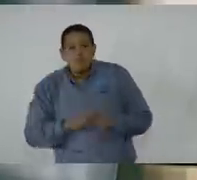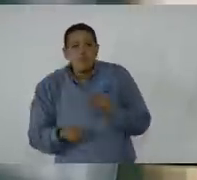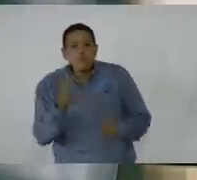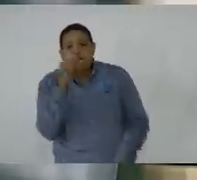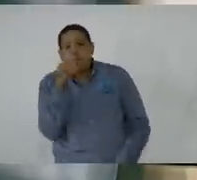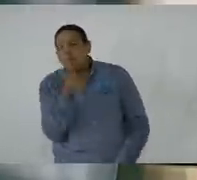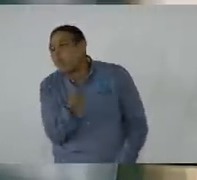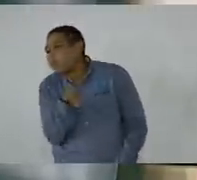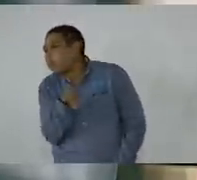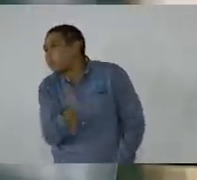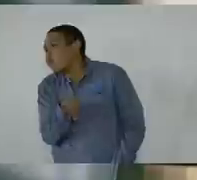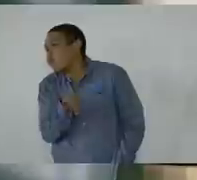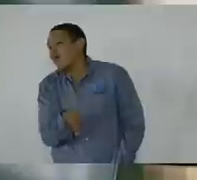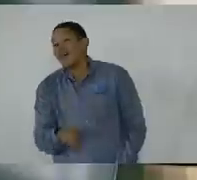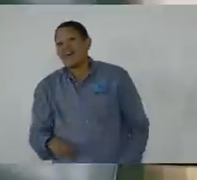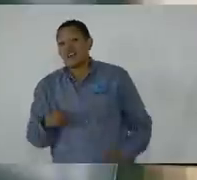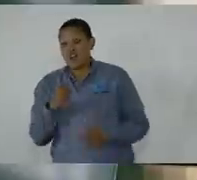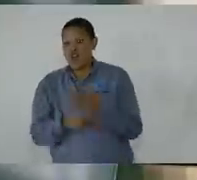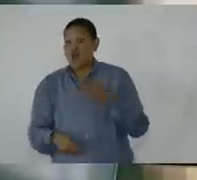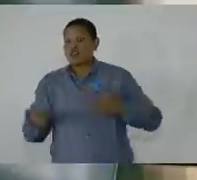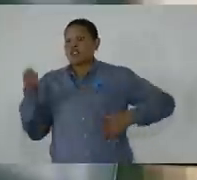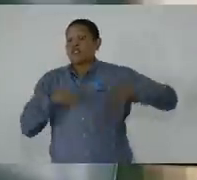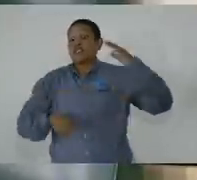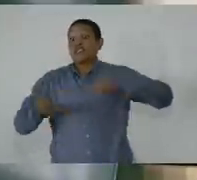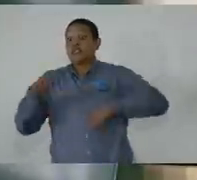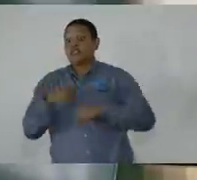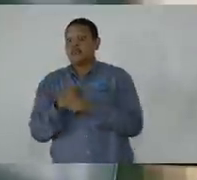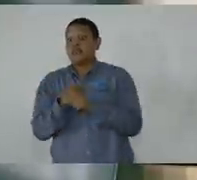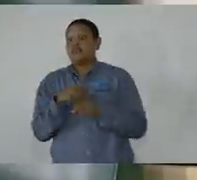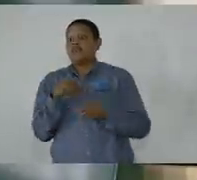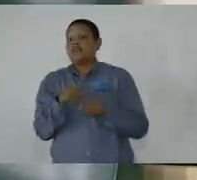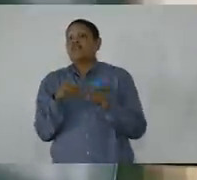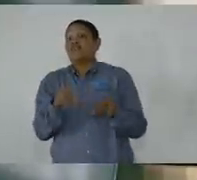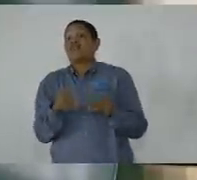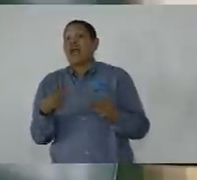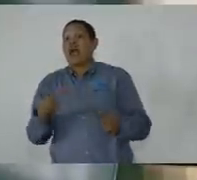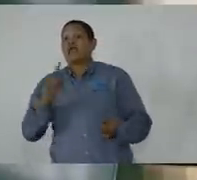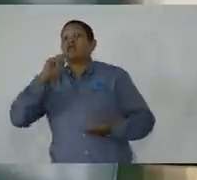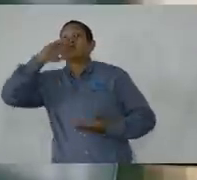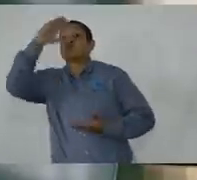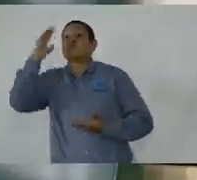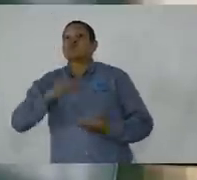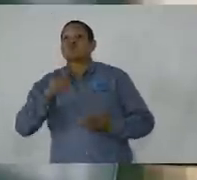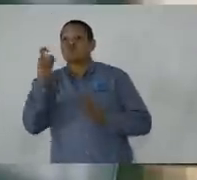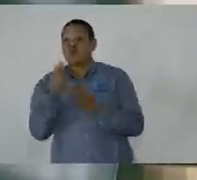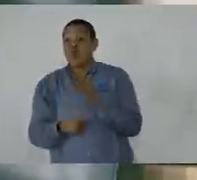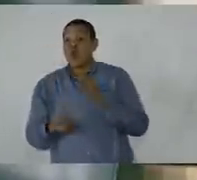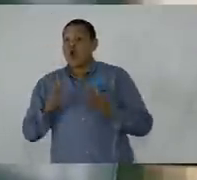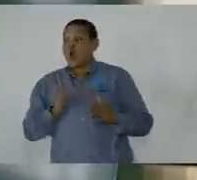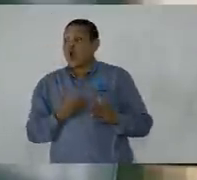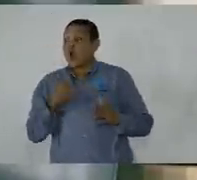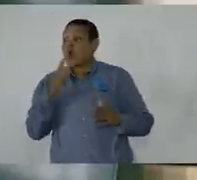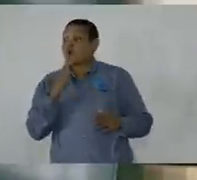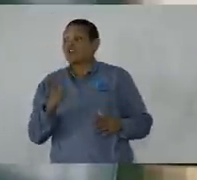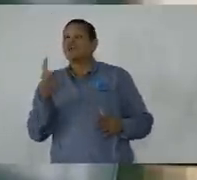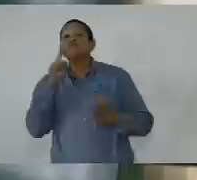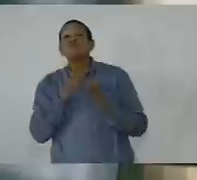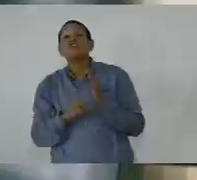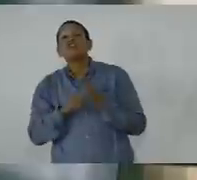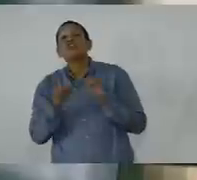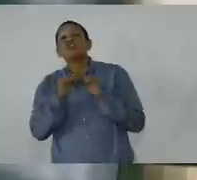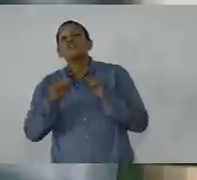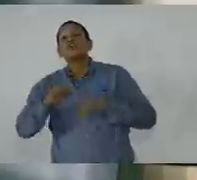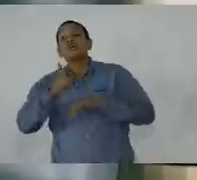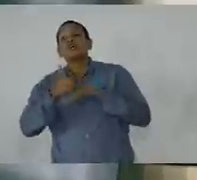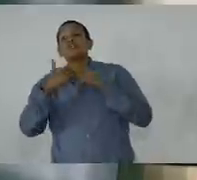of input ingredients to make that feed. As a part of our efforts to reduce input costs, our Bodles Research Station has